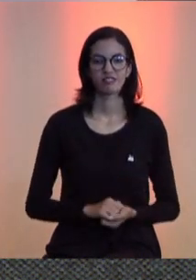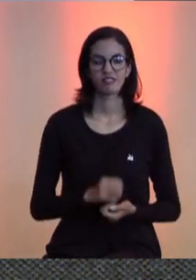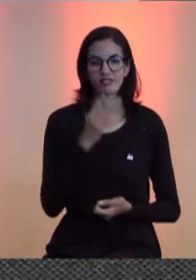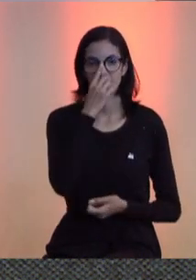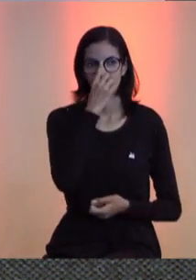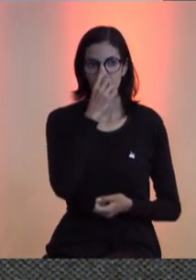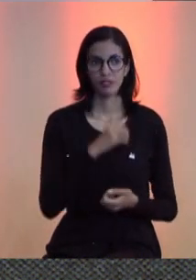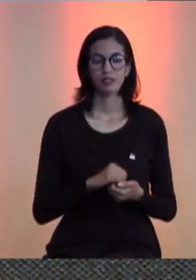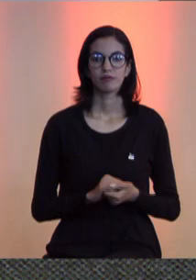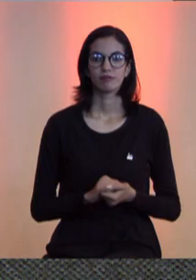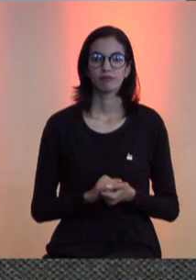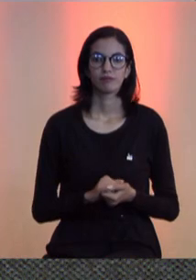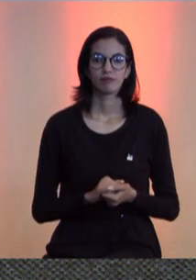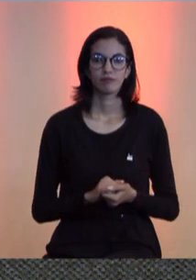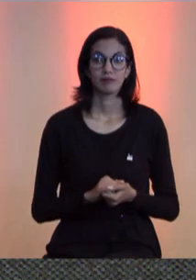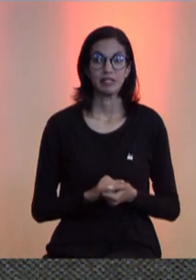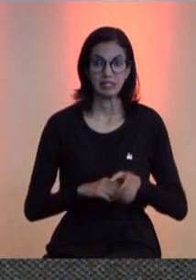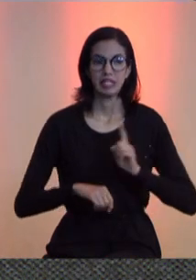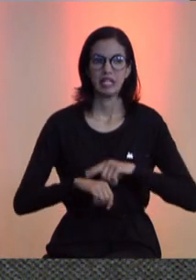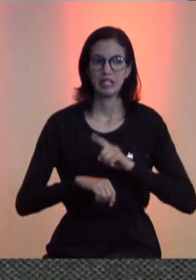Time flies. El tiempo vuela.